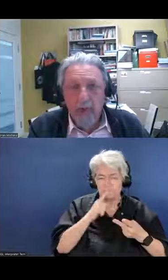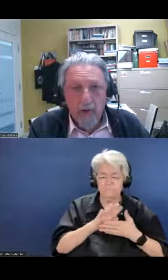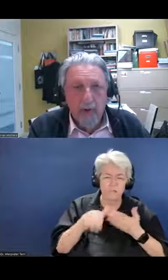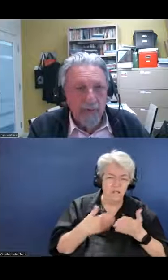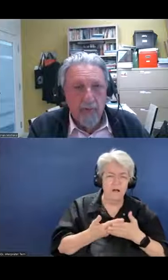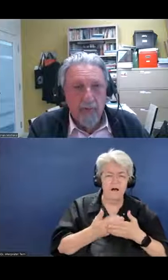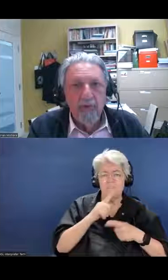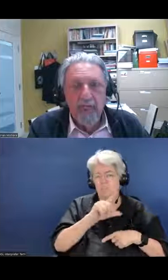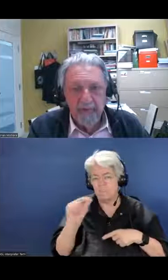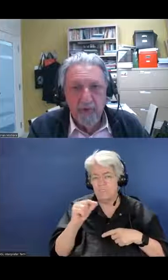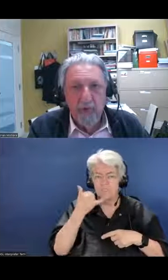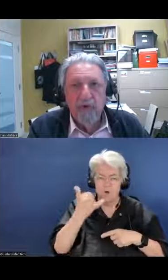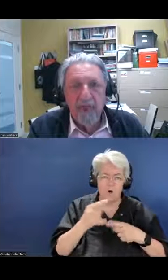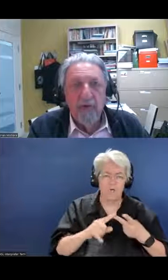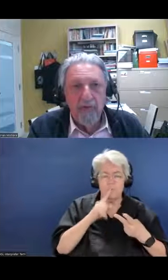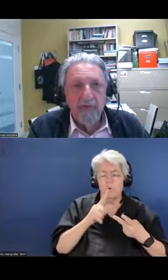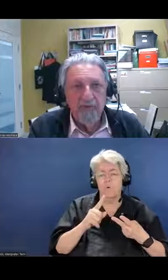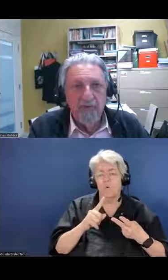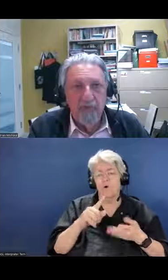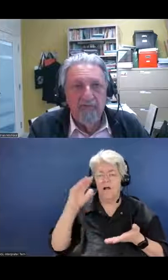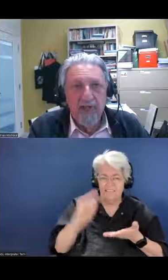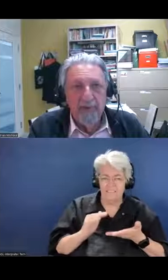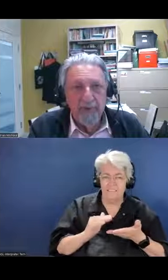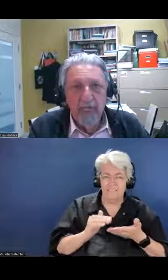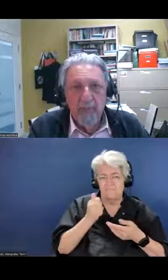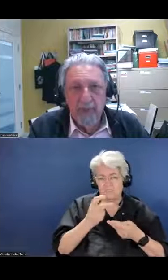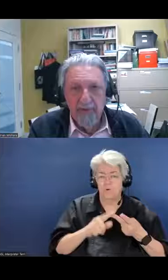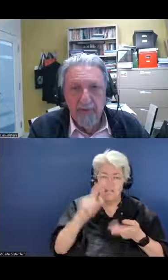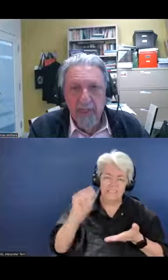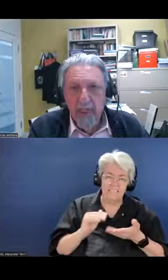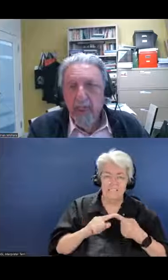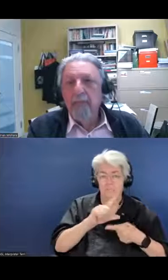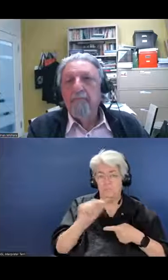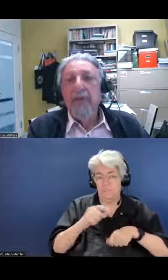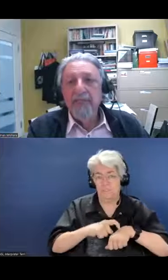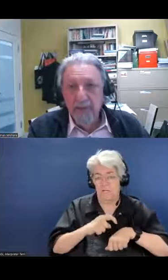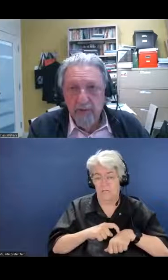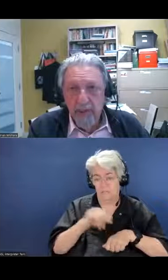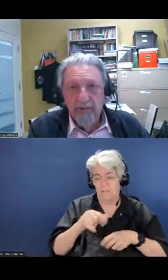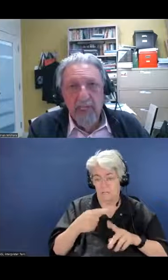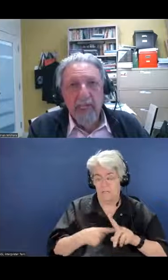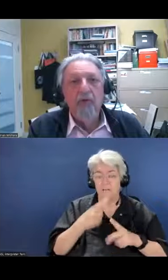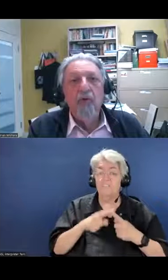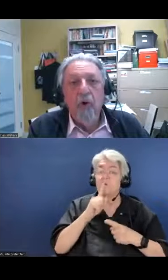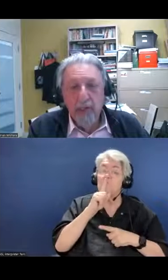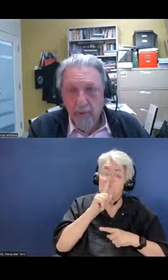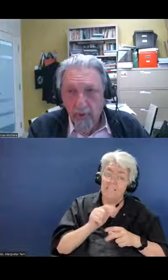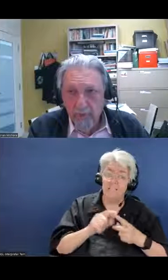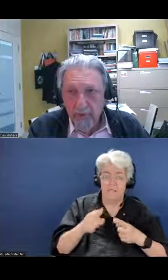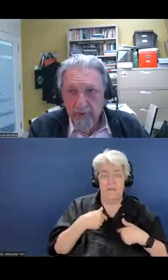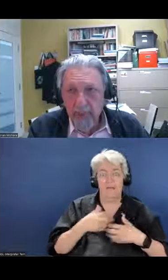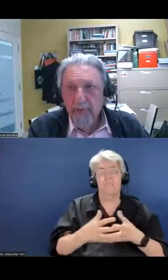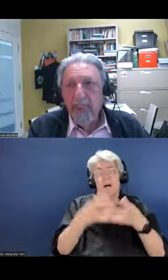or calls, or fewer if they called less than 20 times that month. Basically, they had a lot